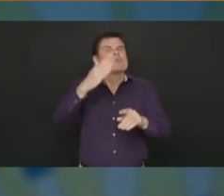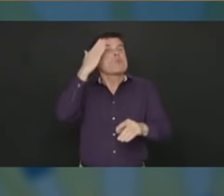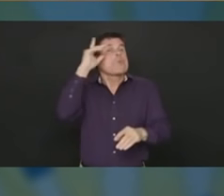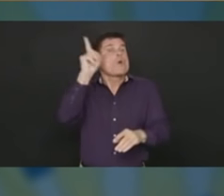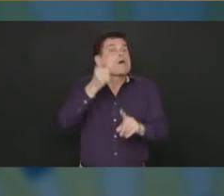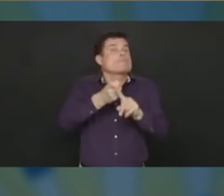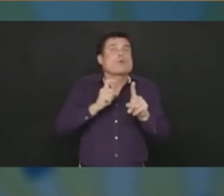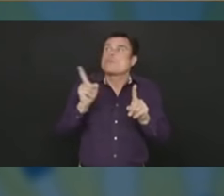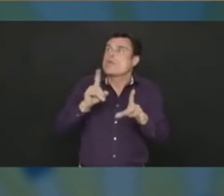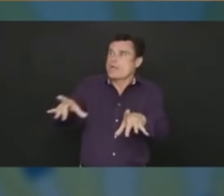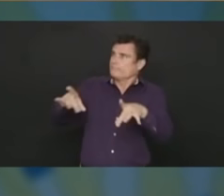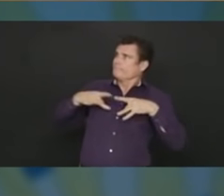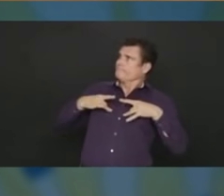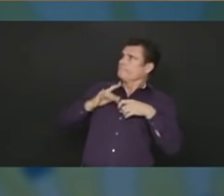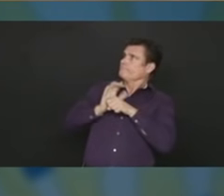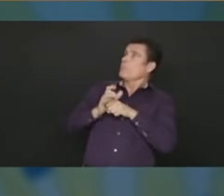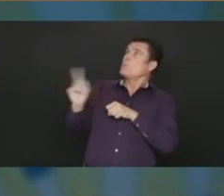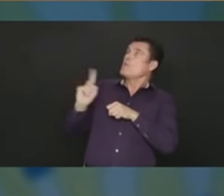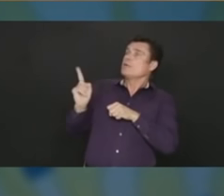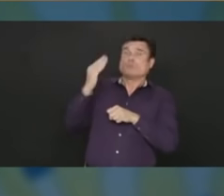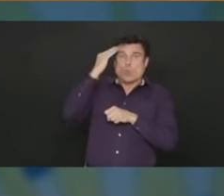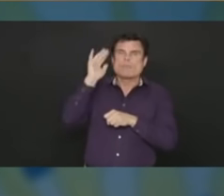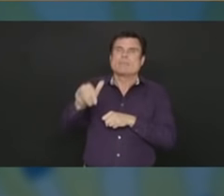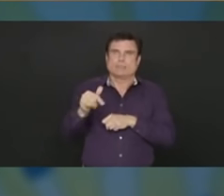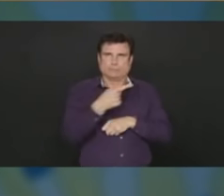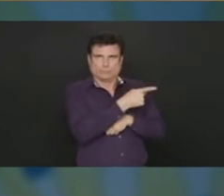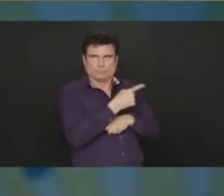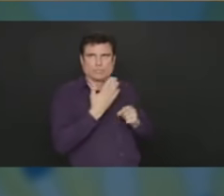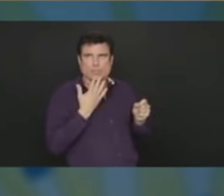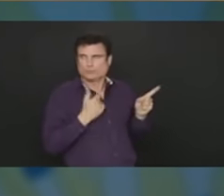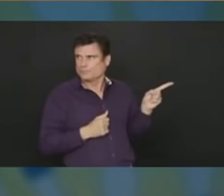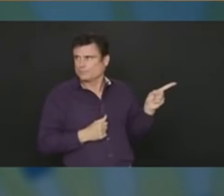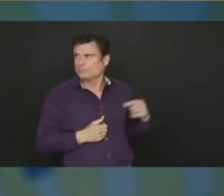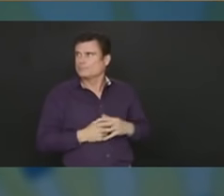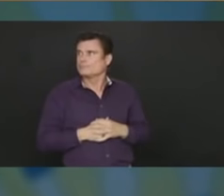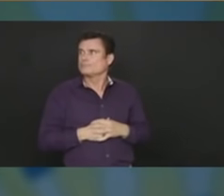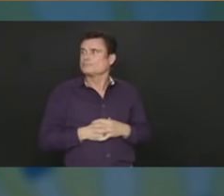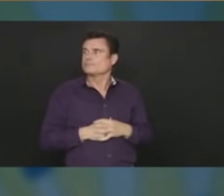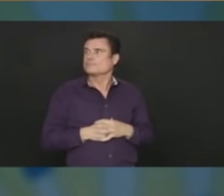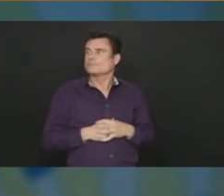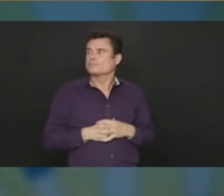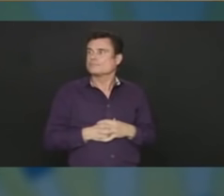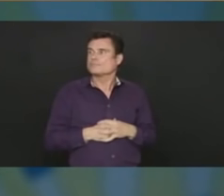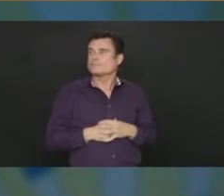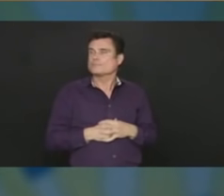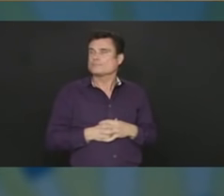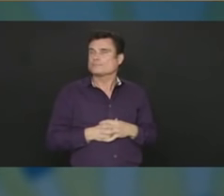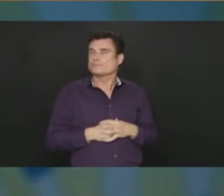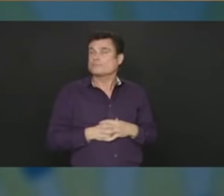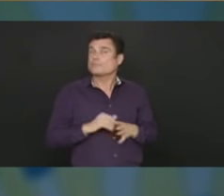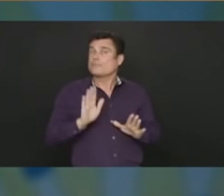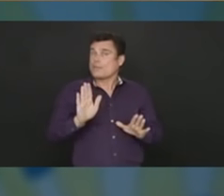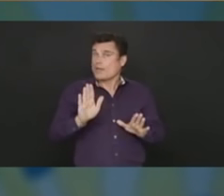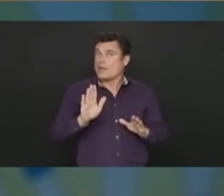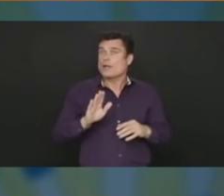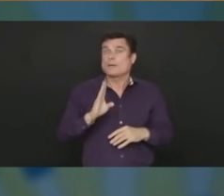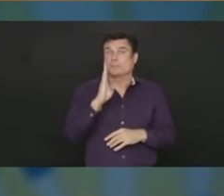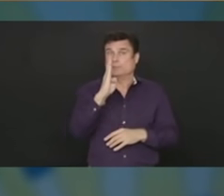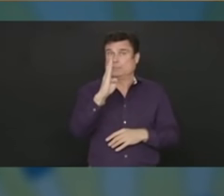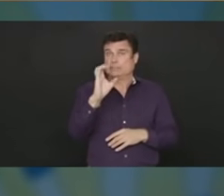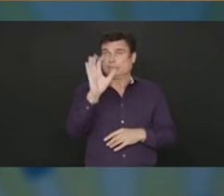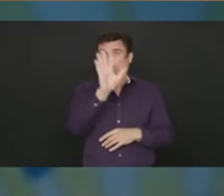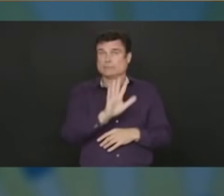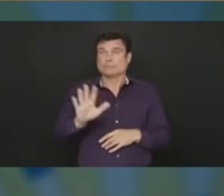there's every area of BC has been affected, and every community has been affected, whether they've had